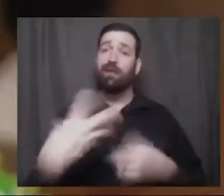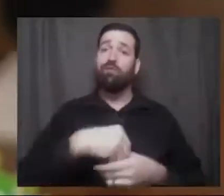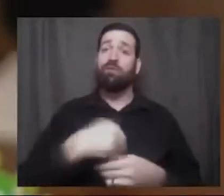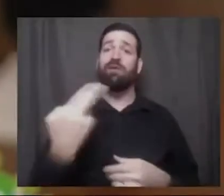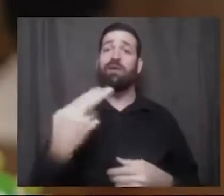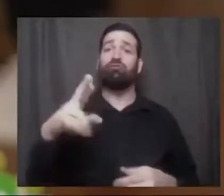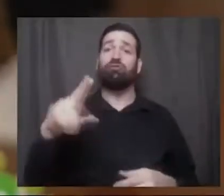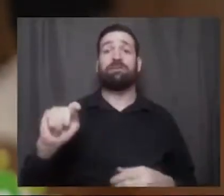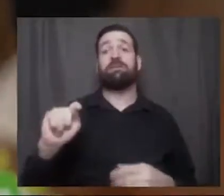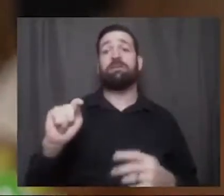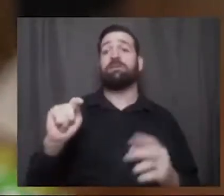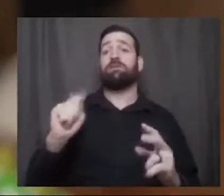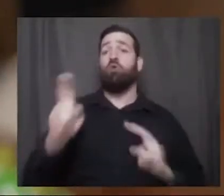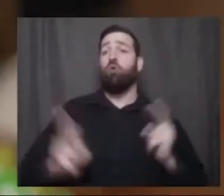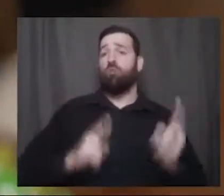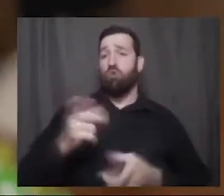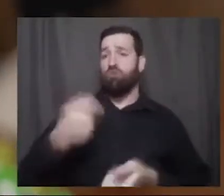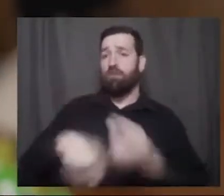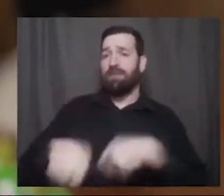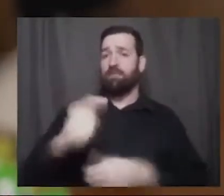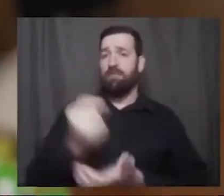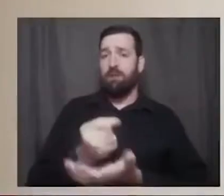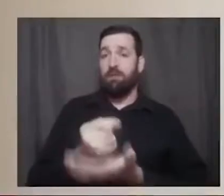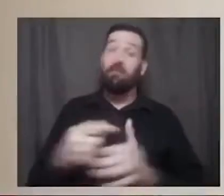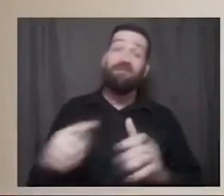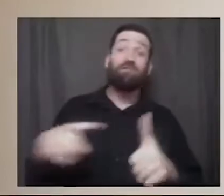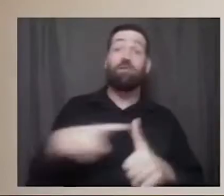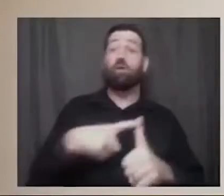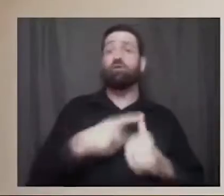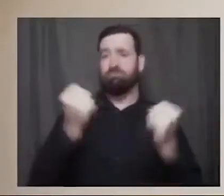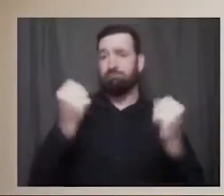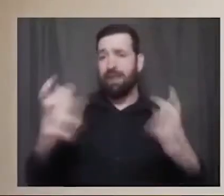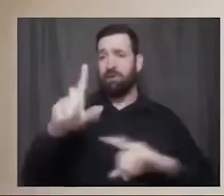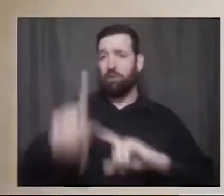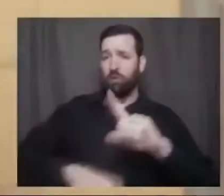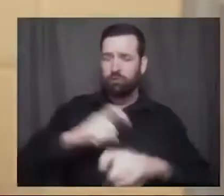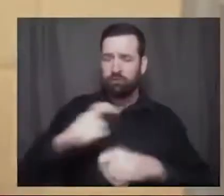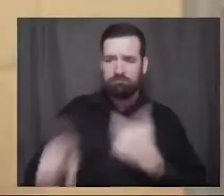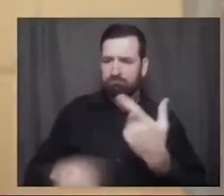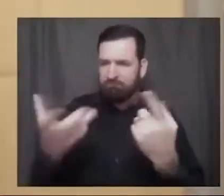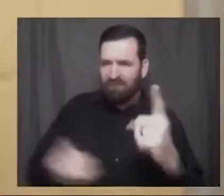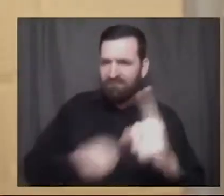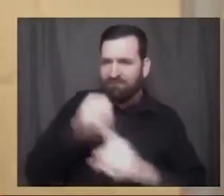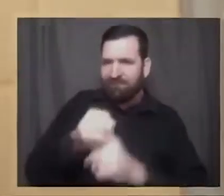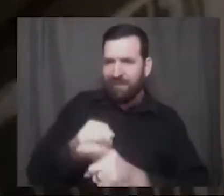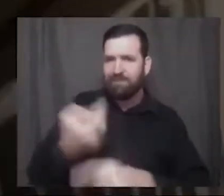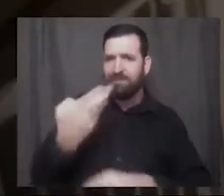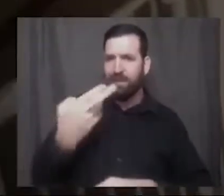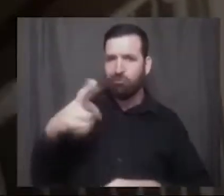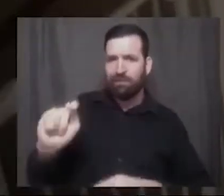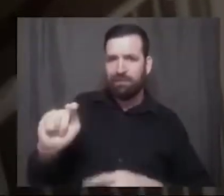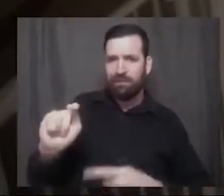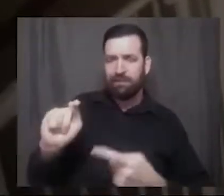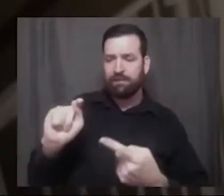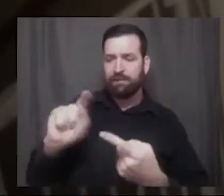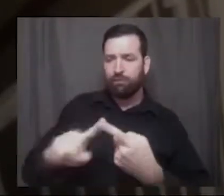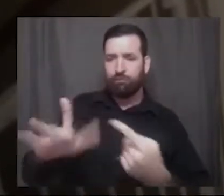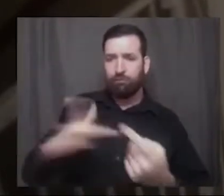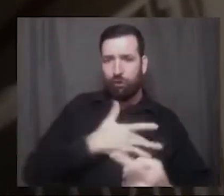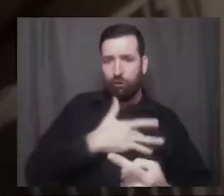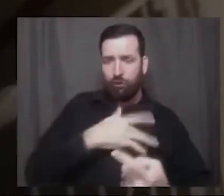But before that happens, she has plenty of questions, including what effects, if any, will hormone replacement therapy have on her heart, knowing